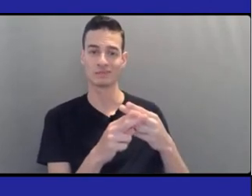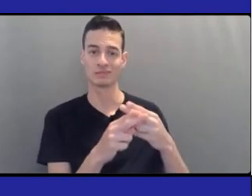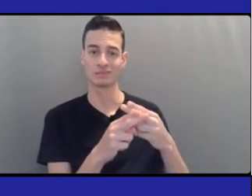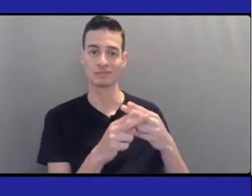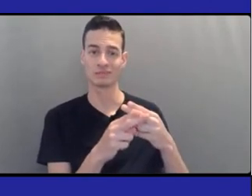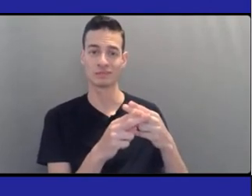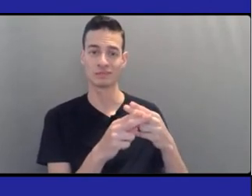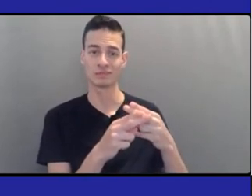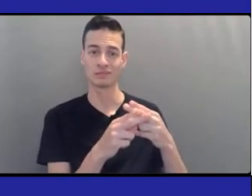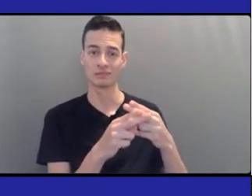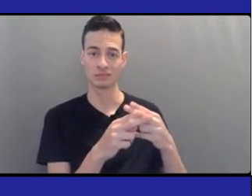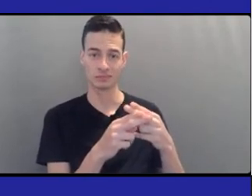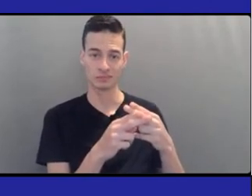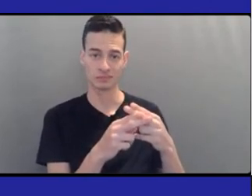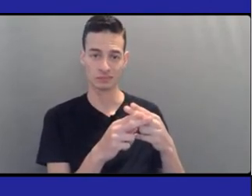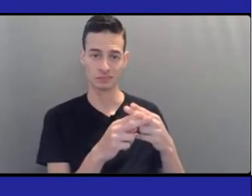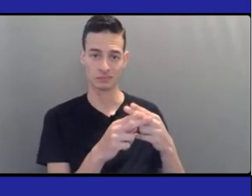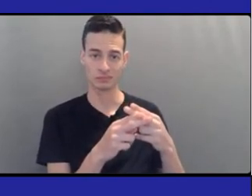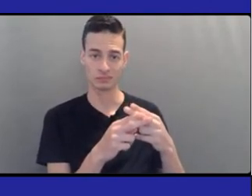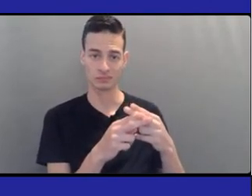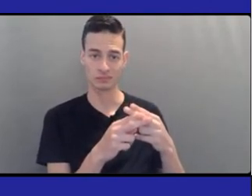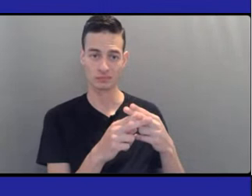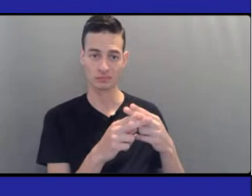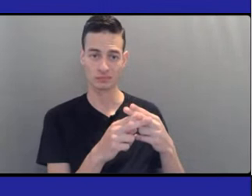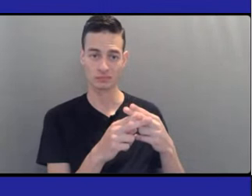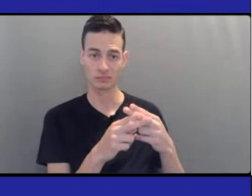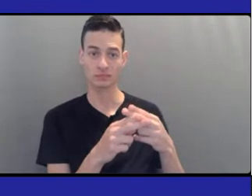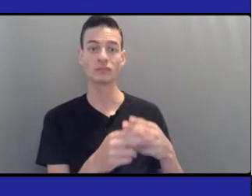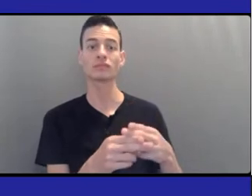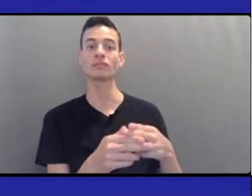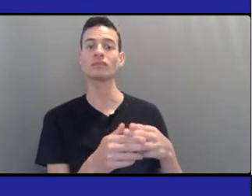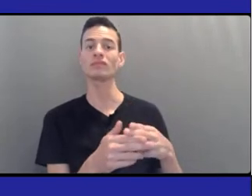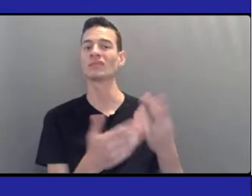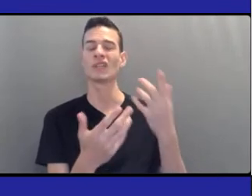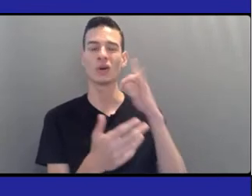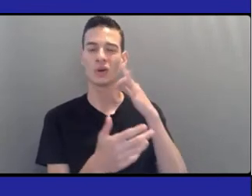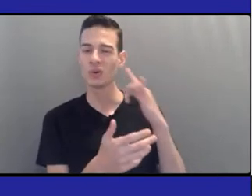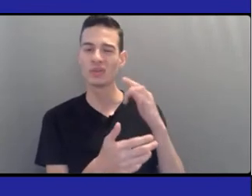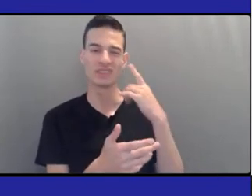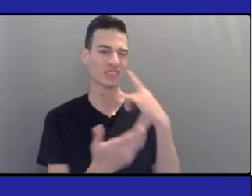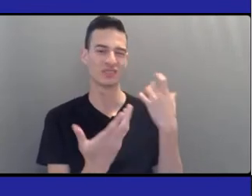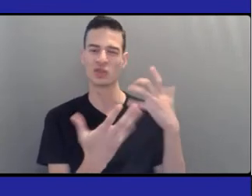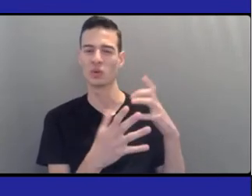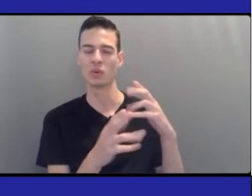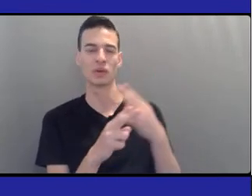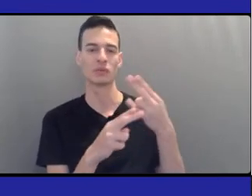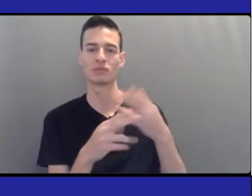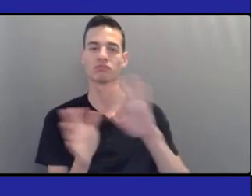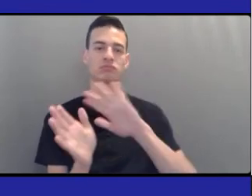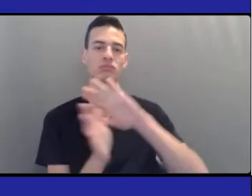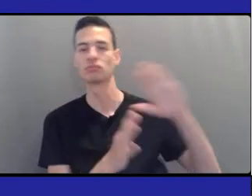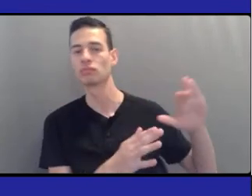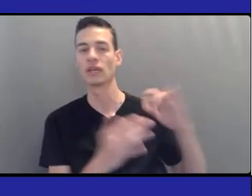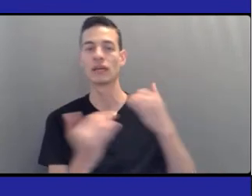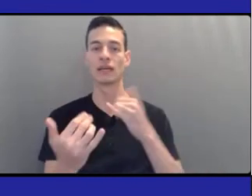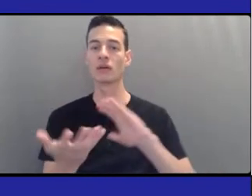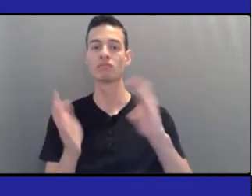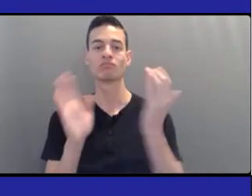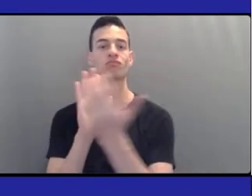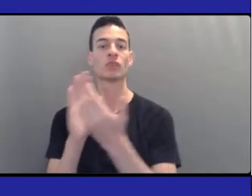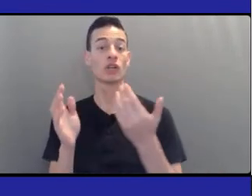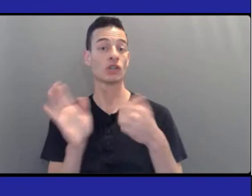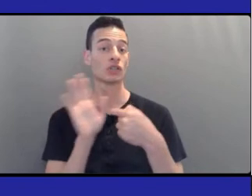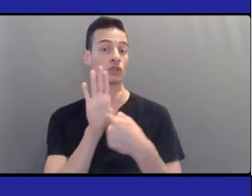Plus Trio, Inc., to reflect the importance of members, providers,